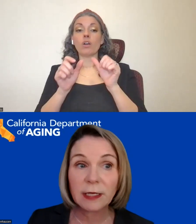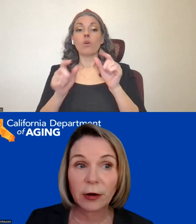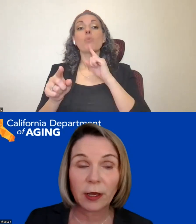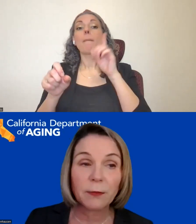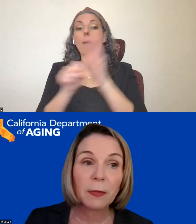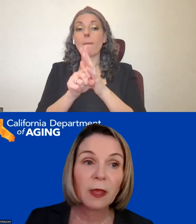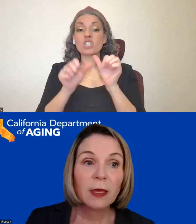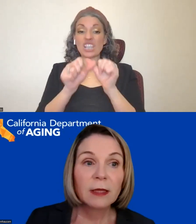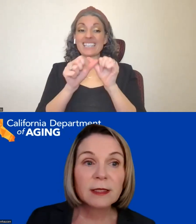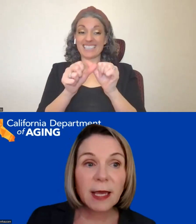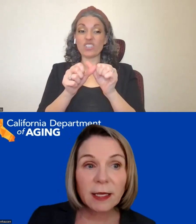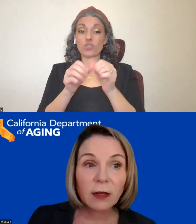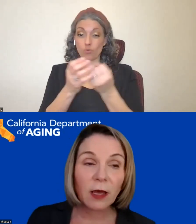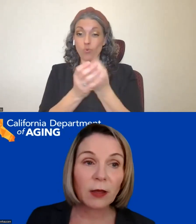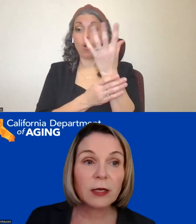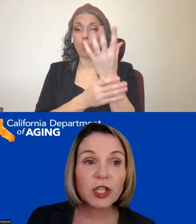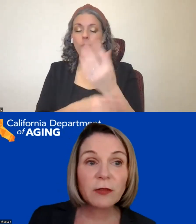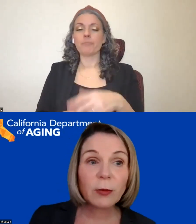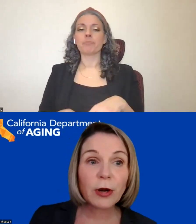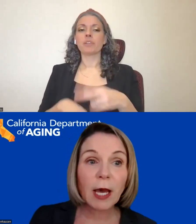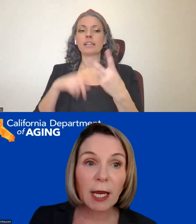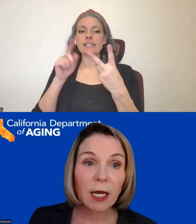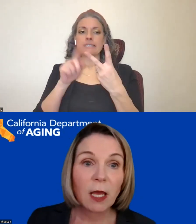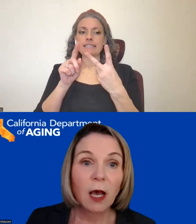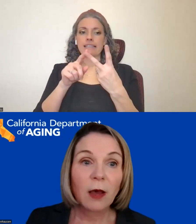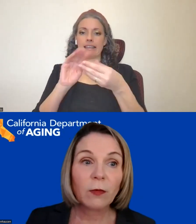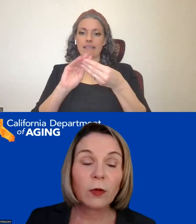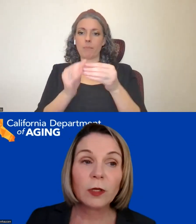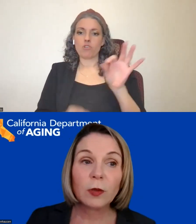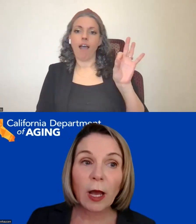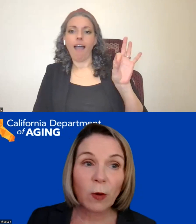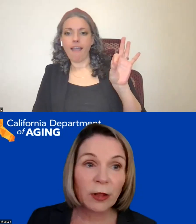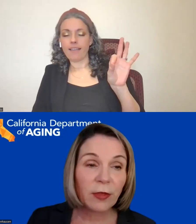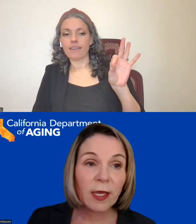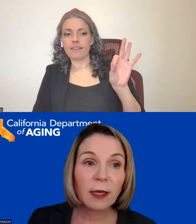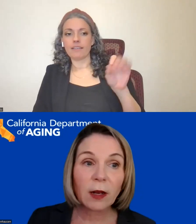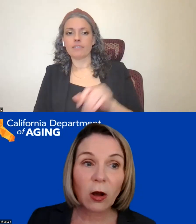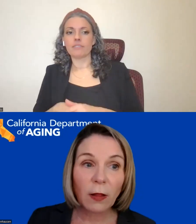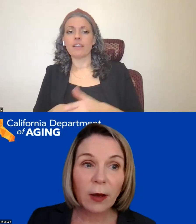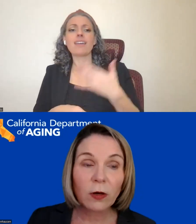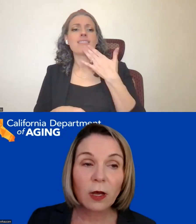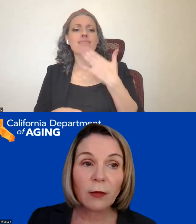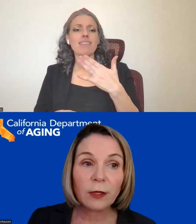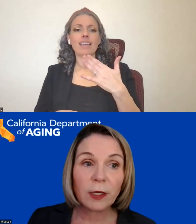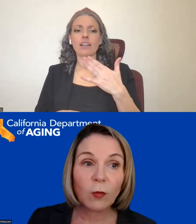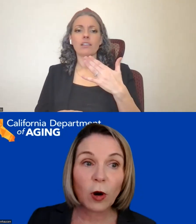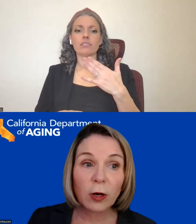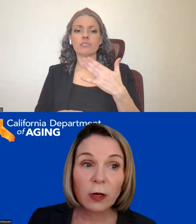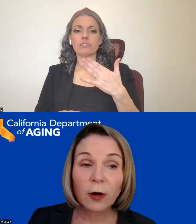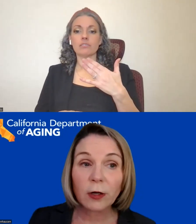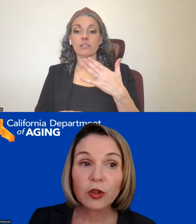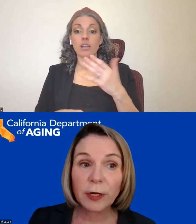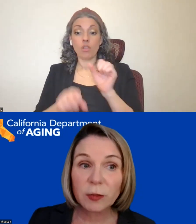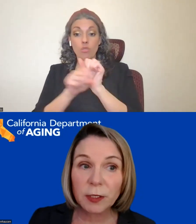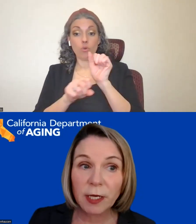work in this area. The second, initiative number 9, I want to thank and call out the work